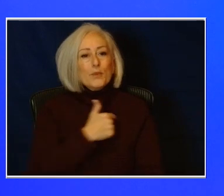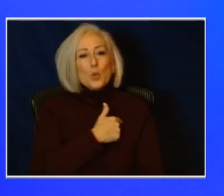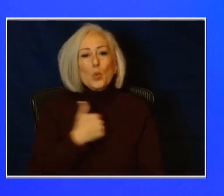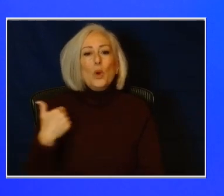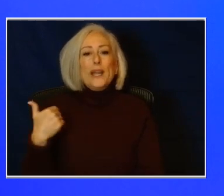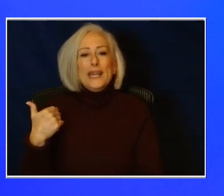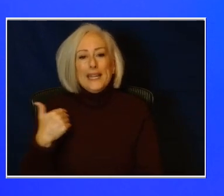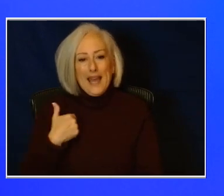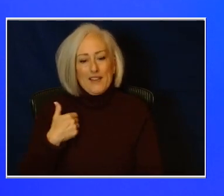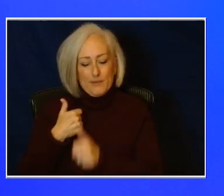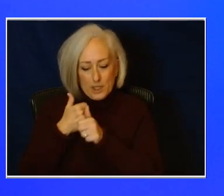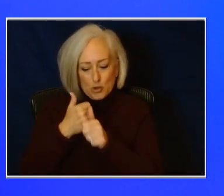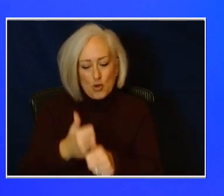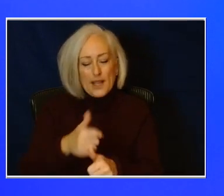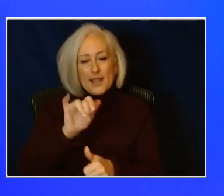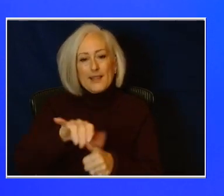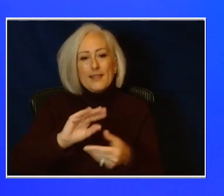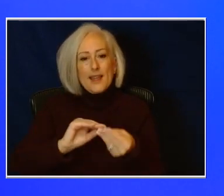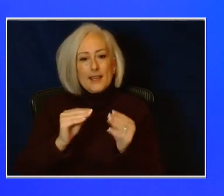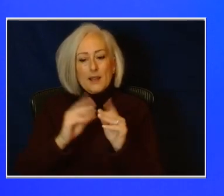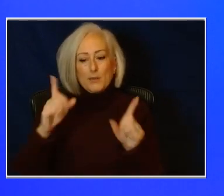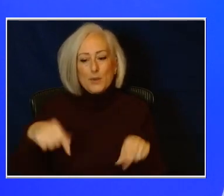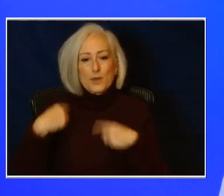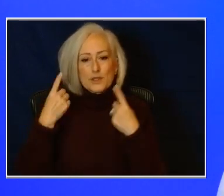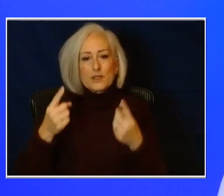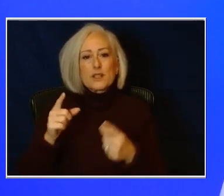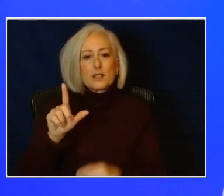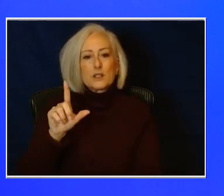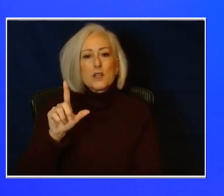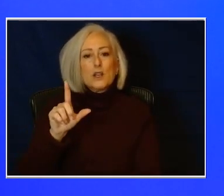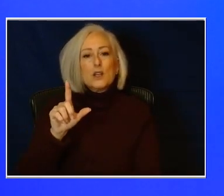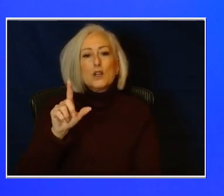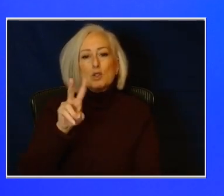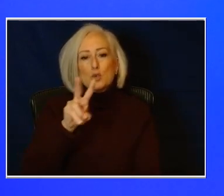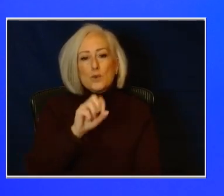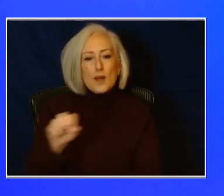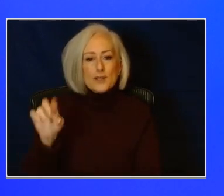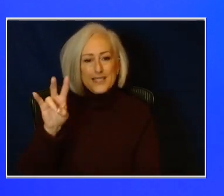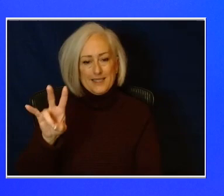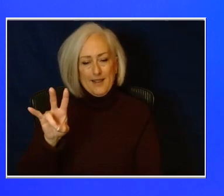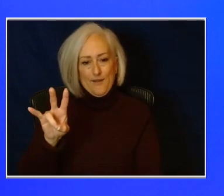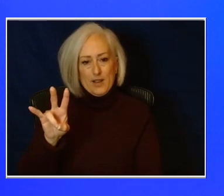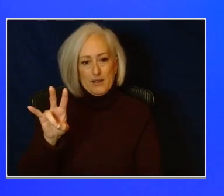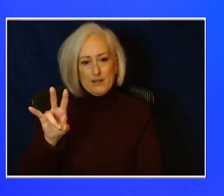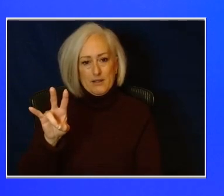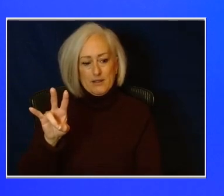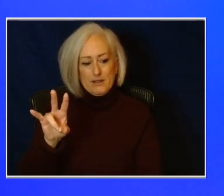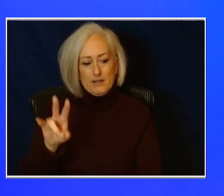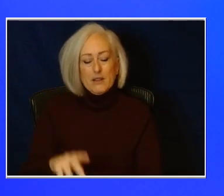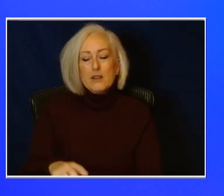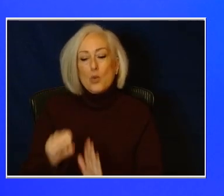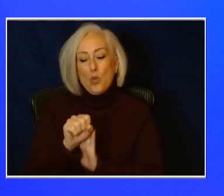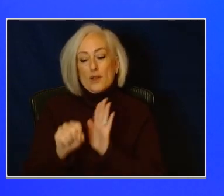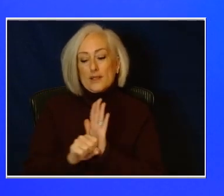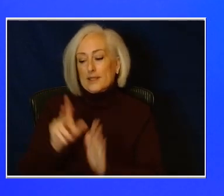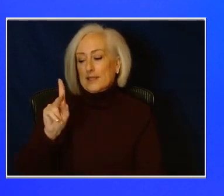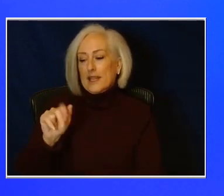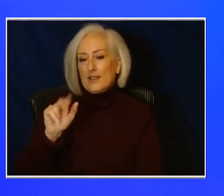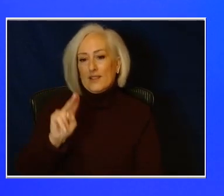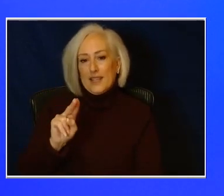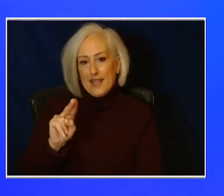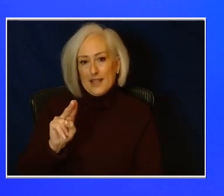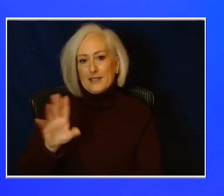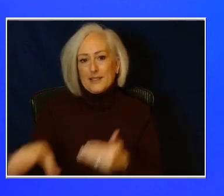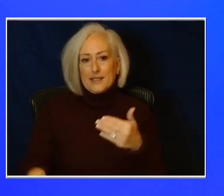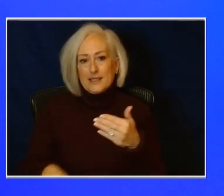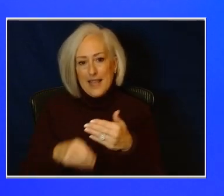tracking this number since 2007, when the state of Kansas put a line item in their budget to help